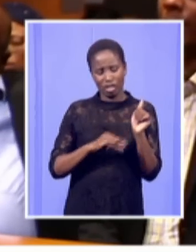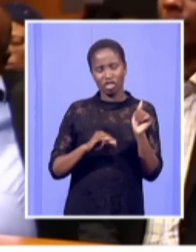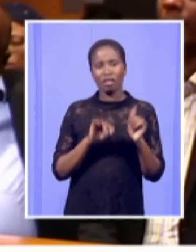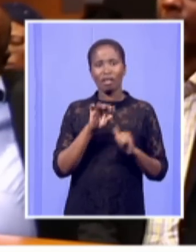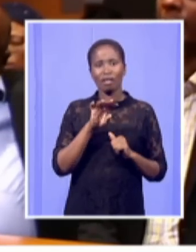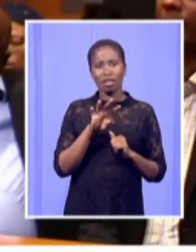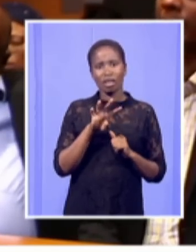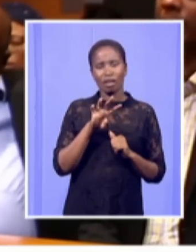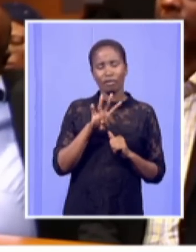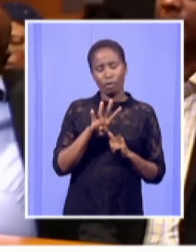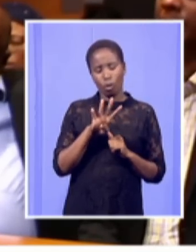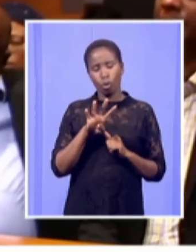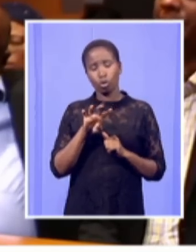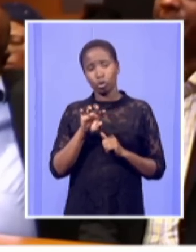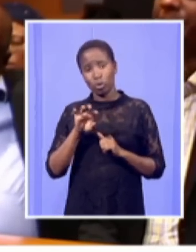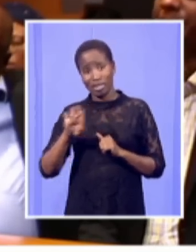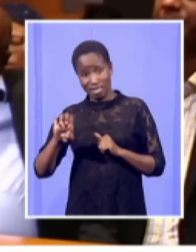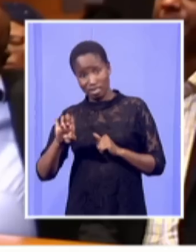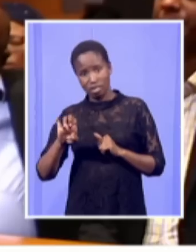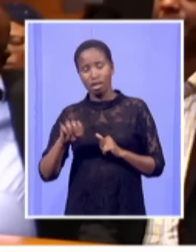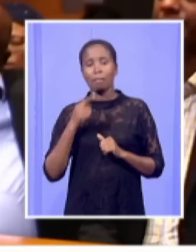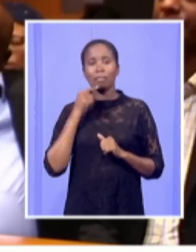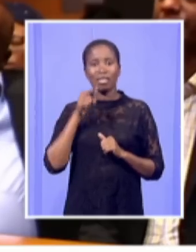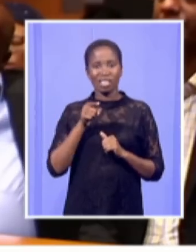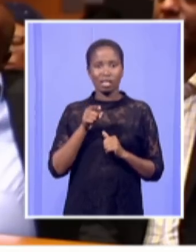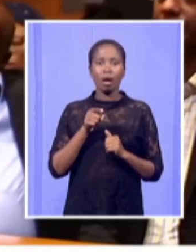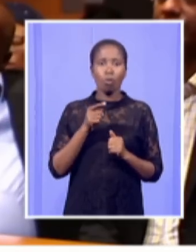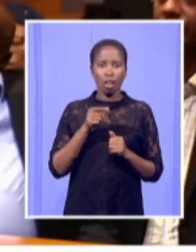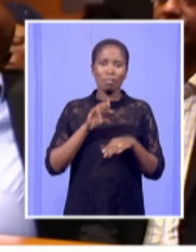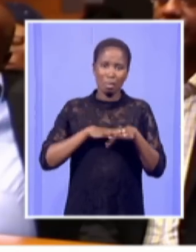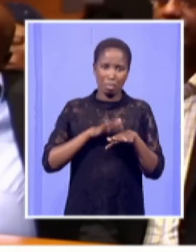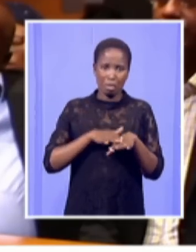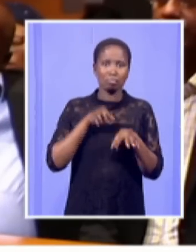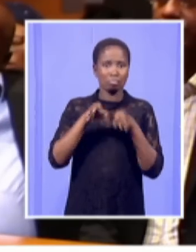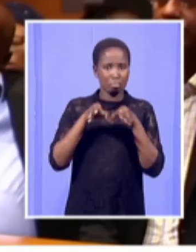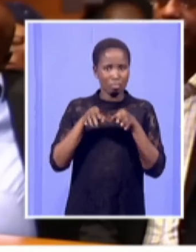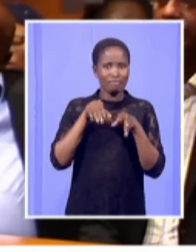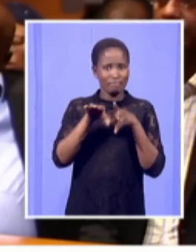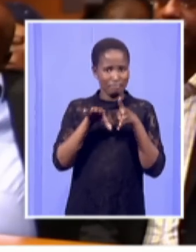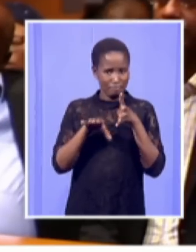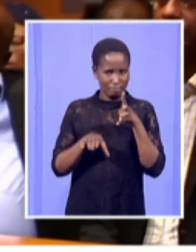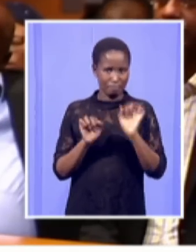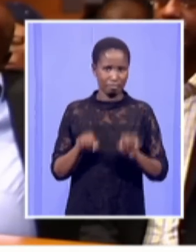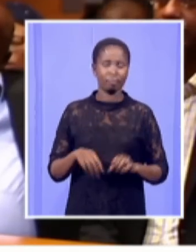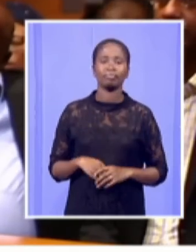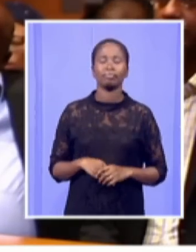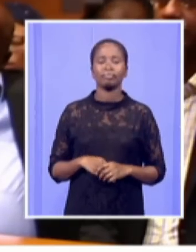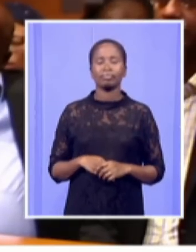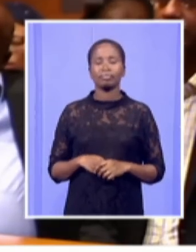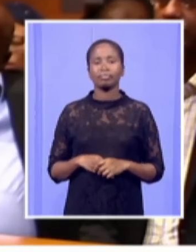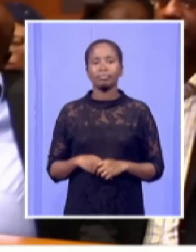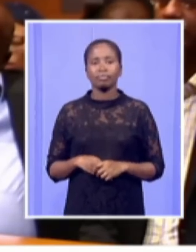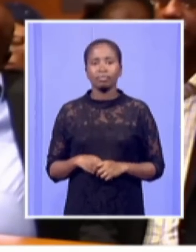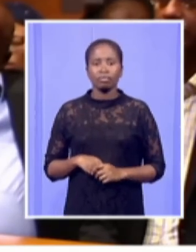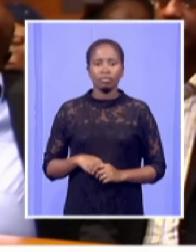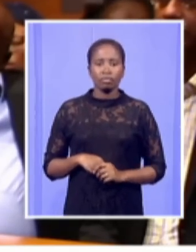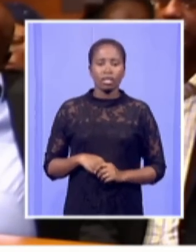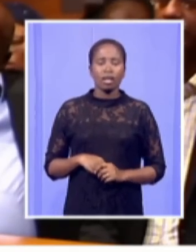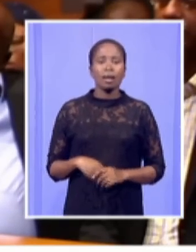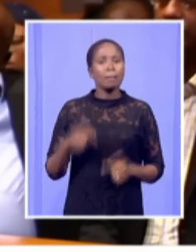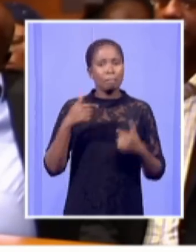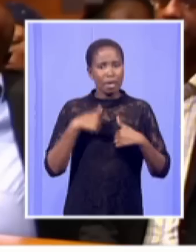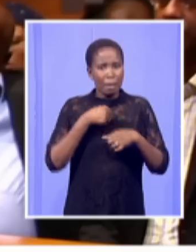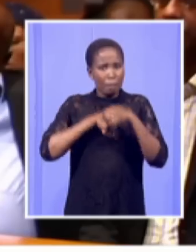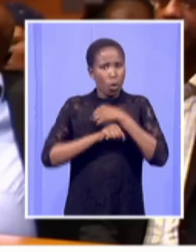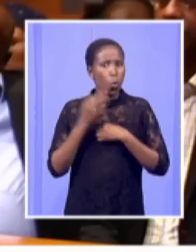are established. I will deal with these factors hereinafter. Then the heading Personal Circumstances. I was born on